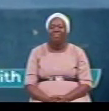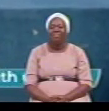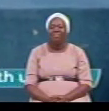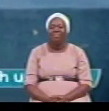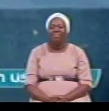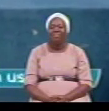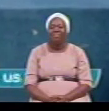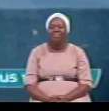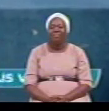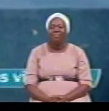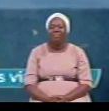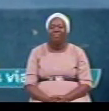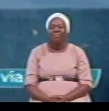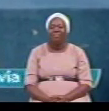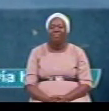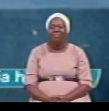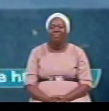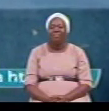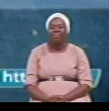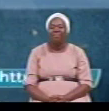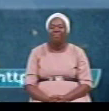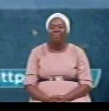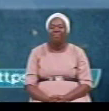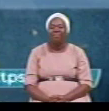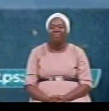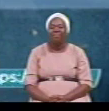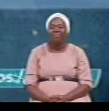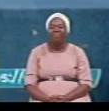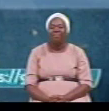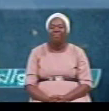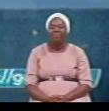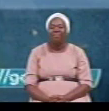kwenda. Ero nafumi pa medical.